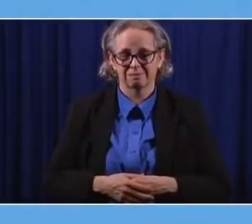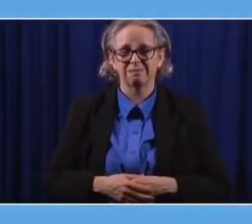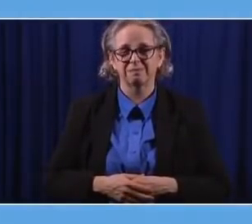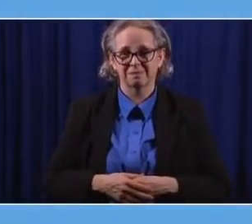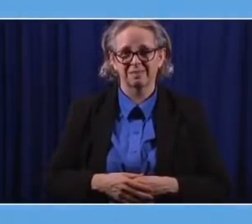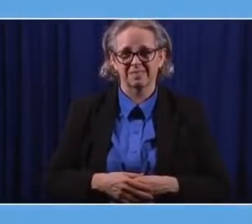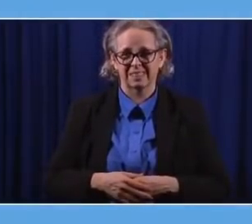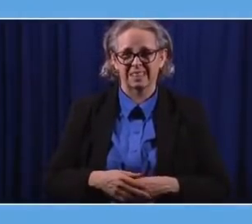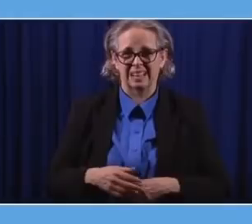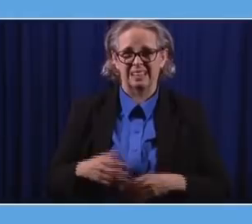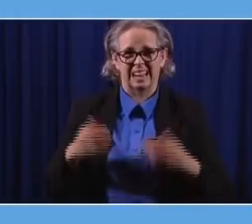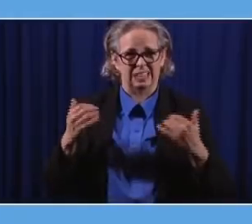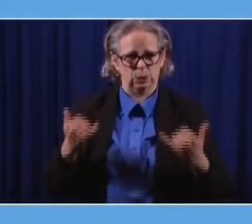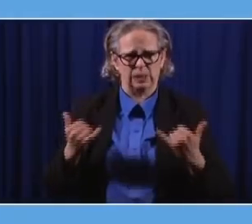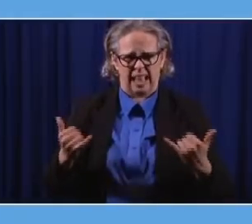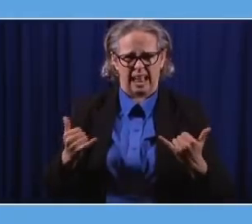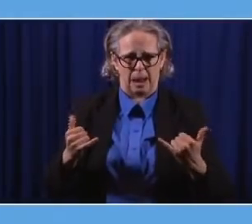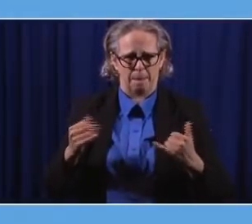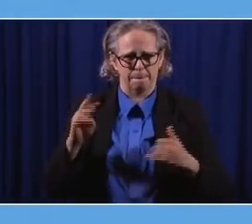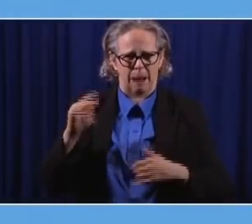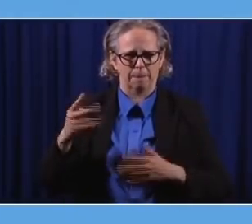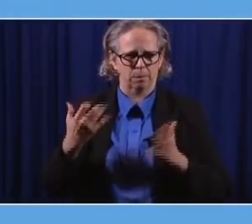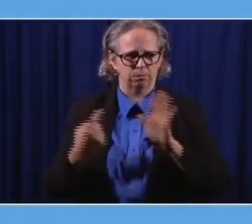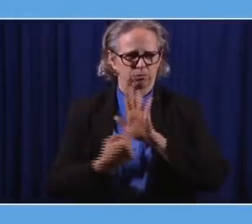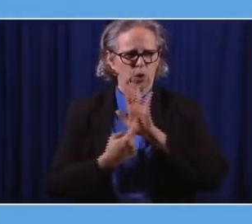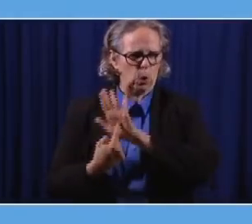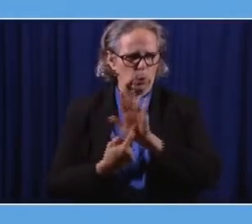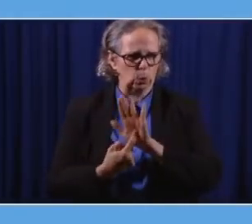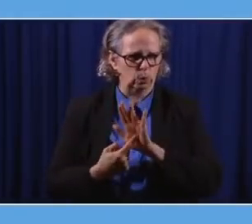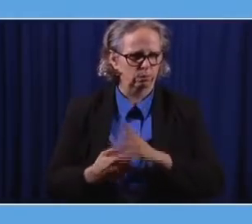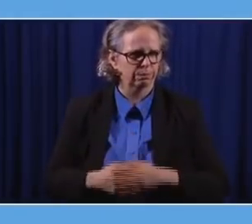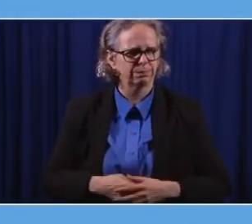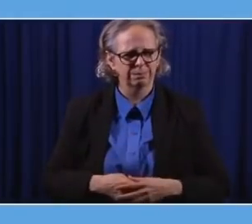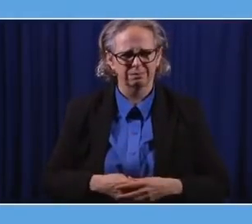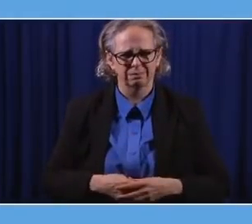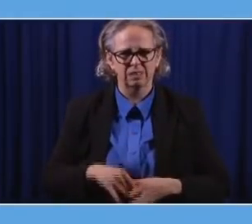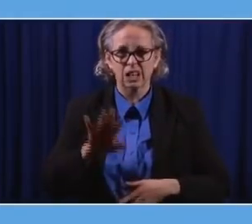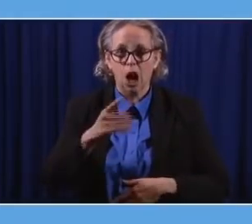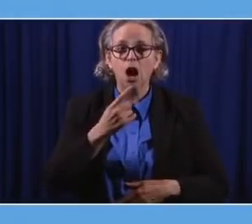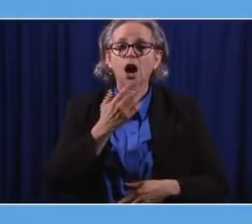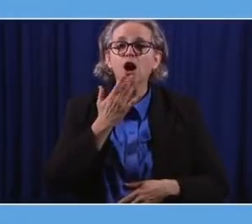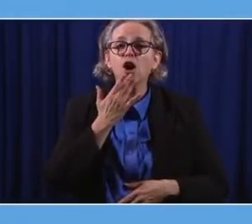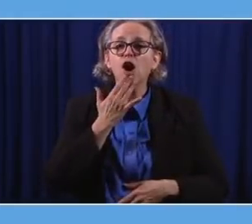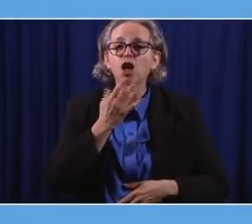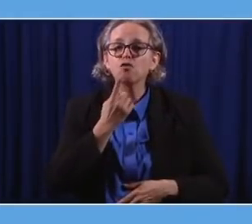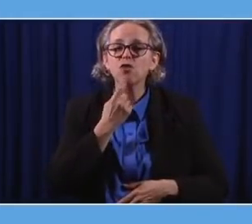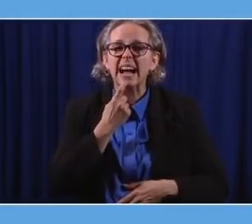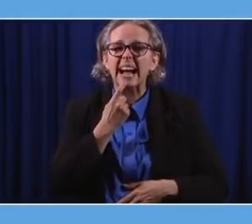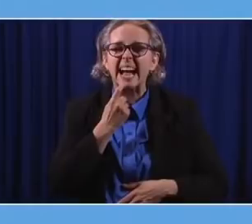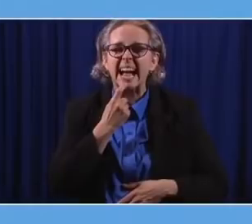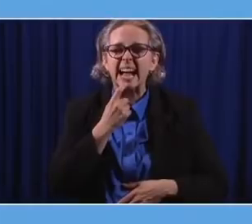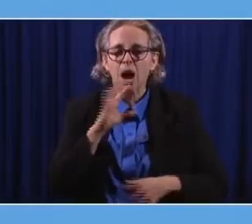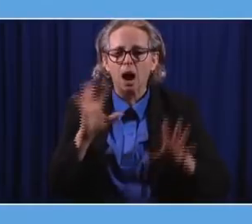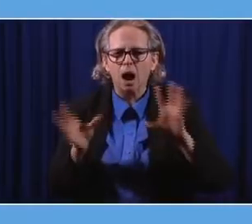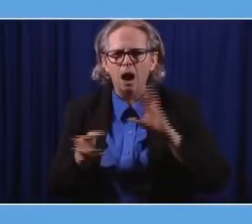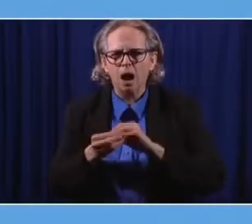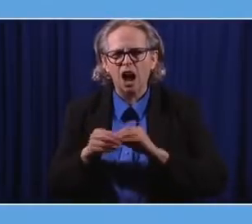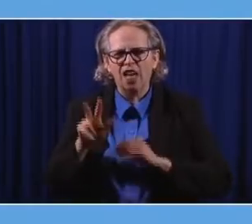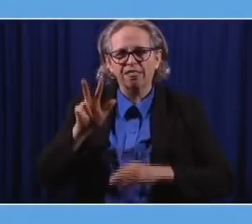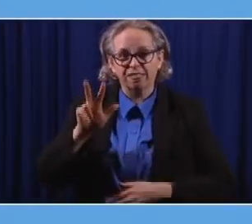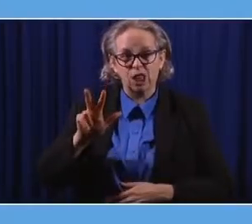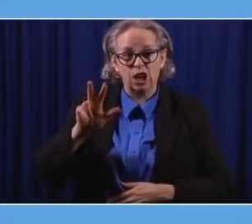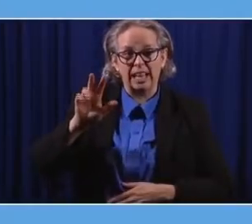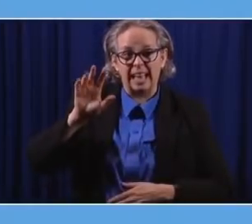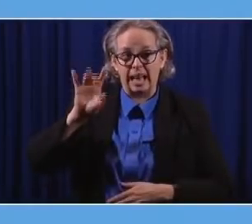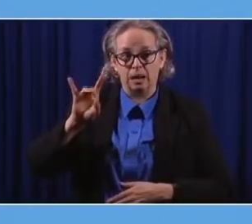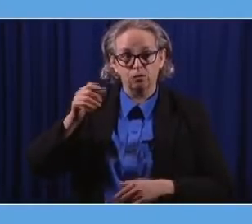are this week. Today, we have an alarming number of counties that are red. 38 of our counties are